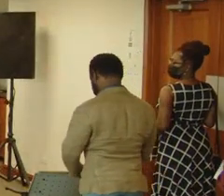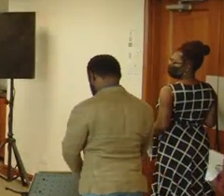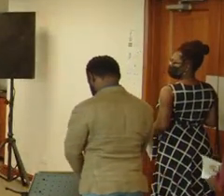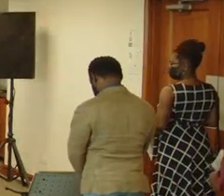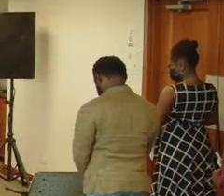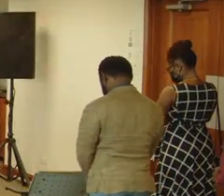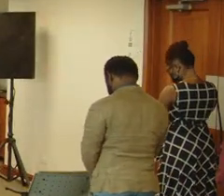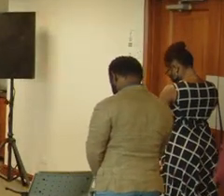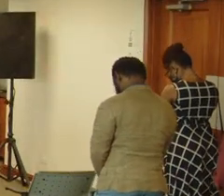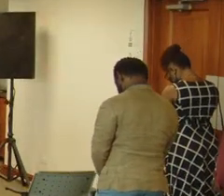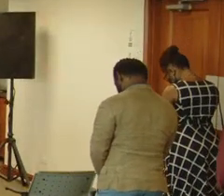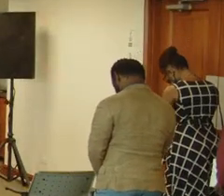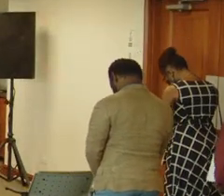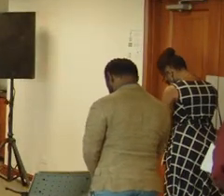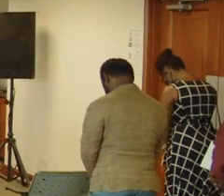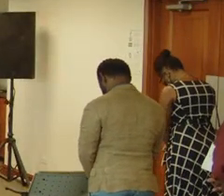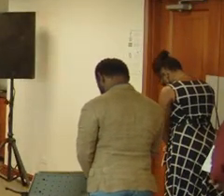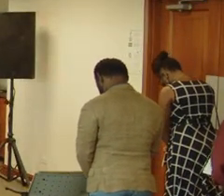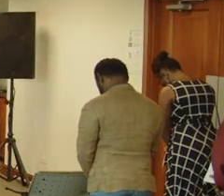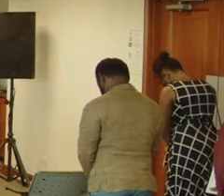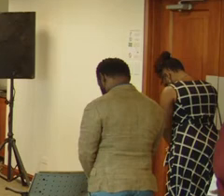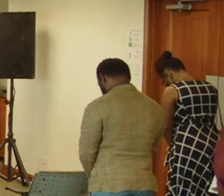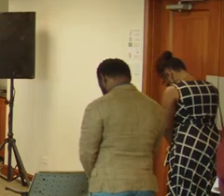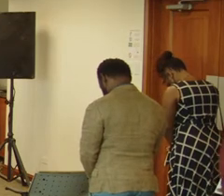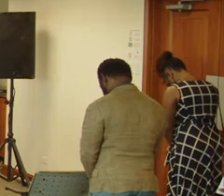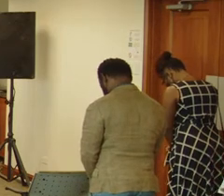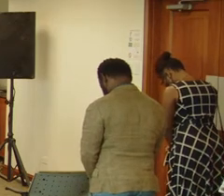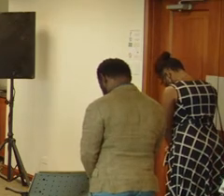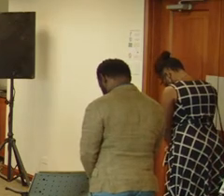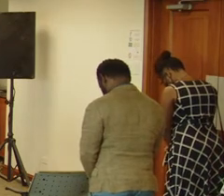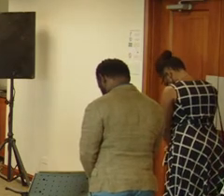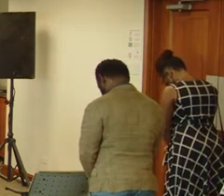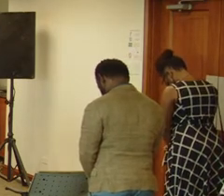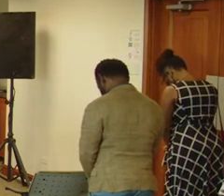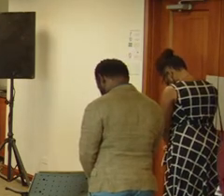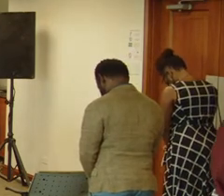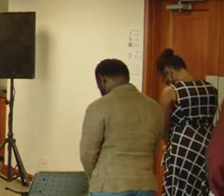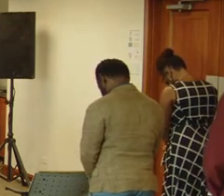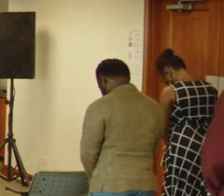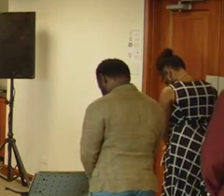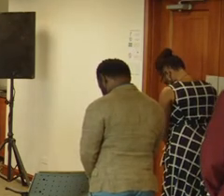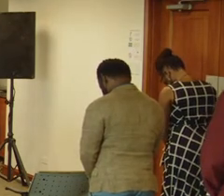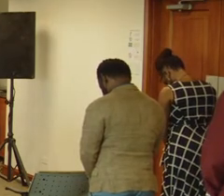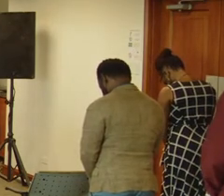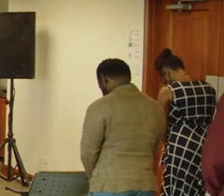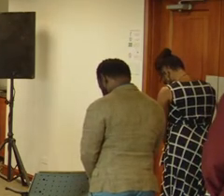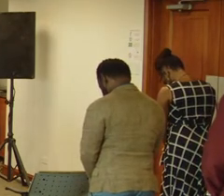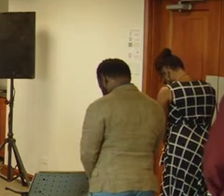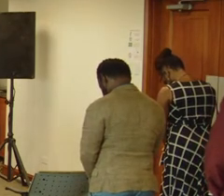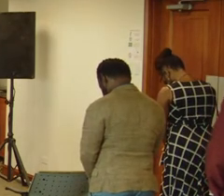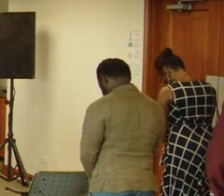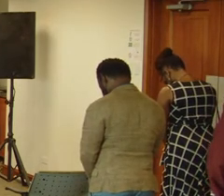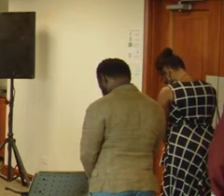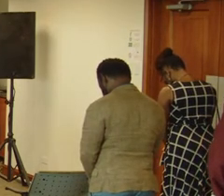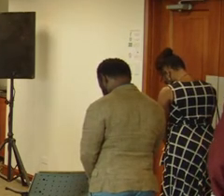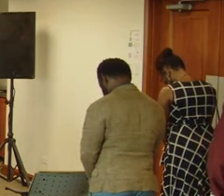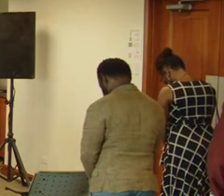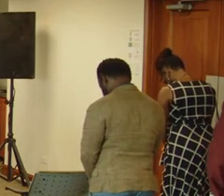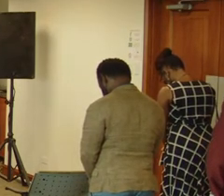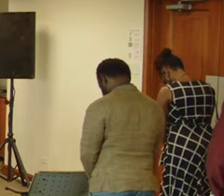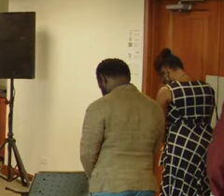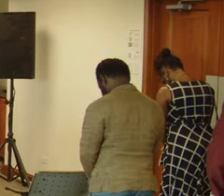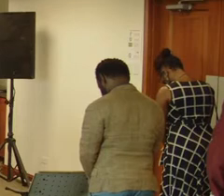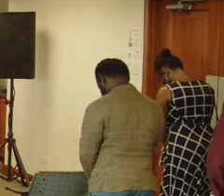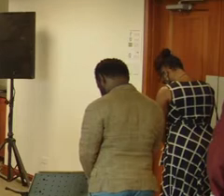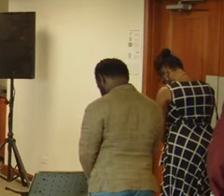Our gracious and most heavenly Father, we come before you at this time to offer our praise and our thanks for bringing